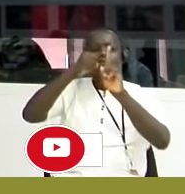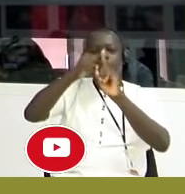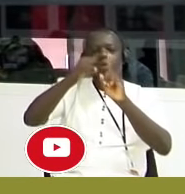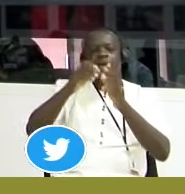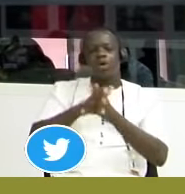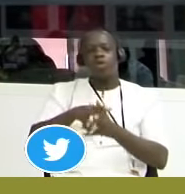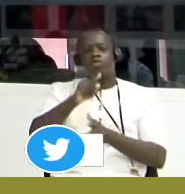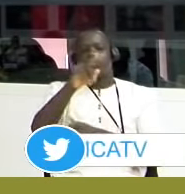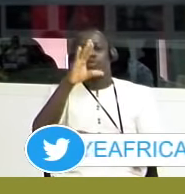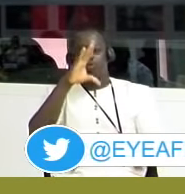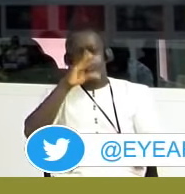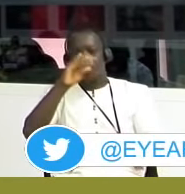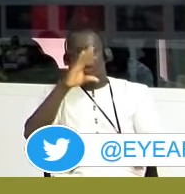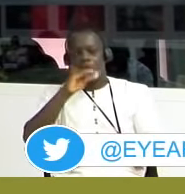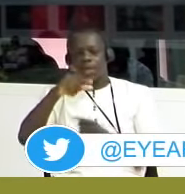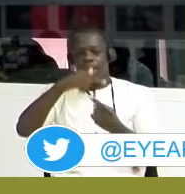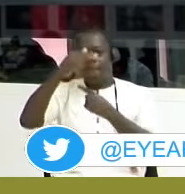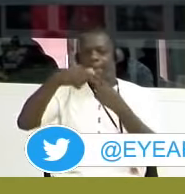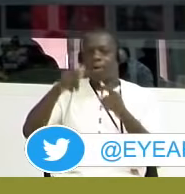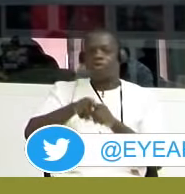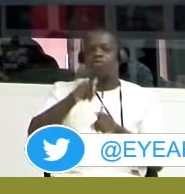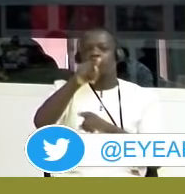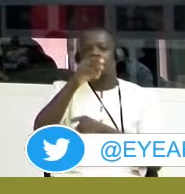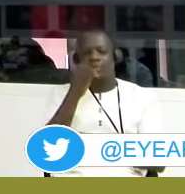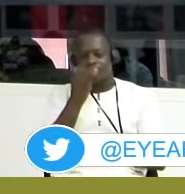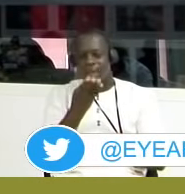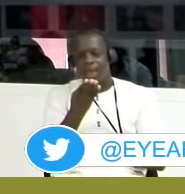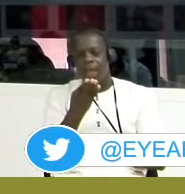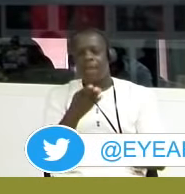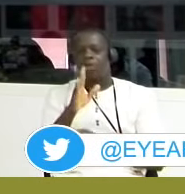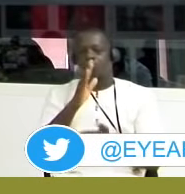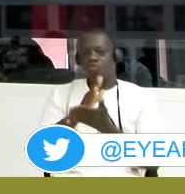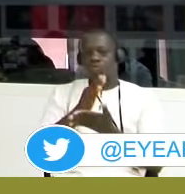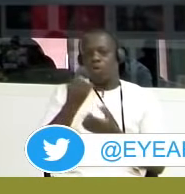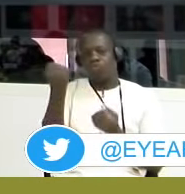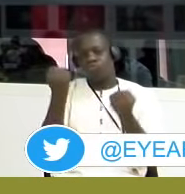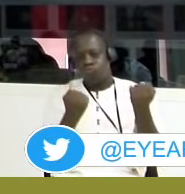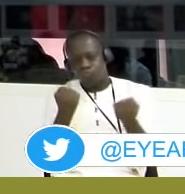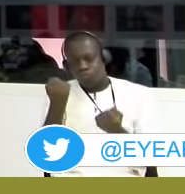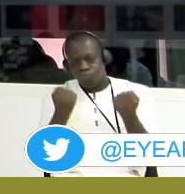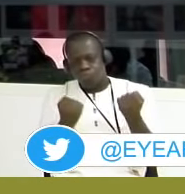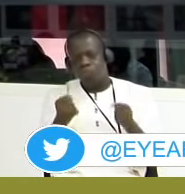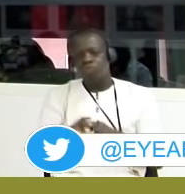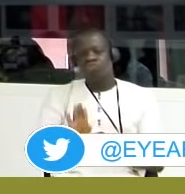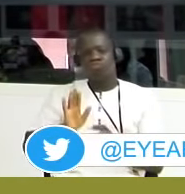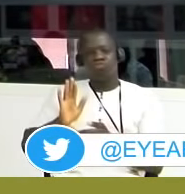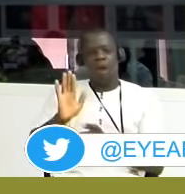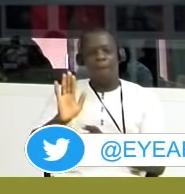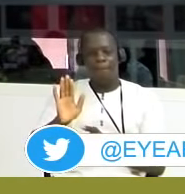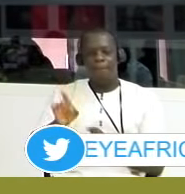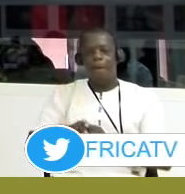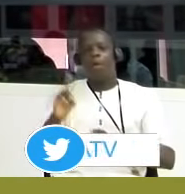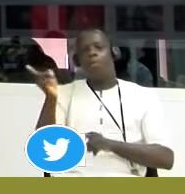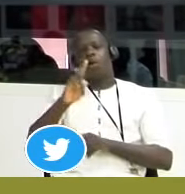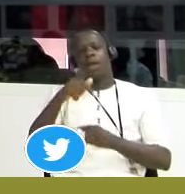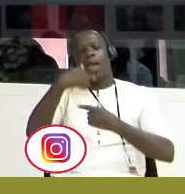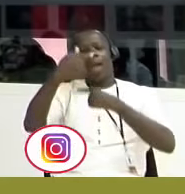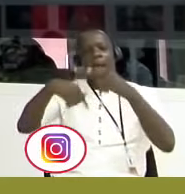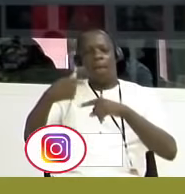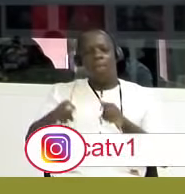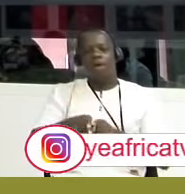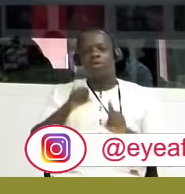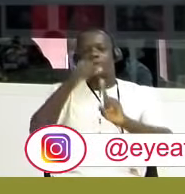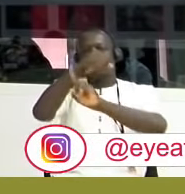mentioned obviously vehicles yes. Being stopped, but what was it about the situation that made you alight from your